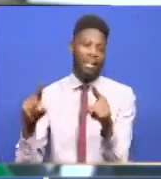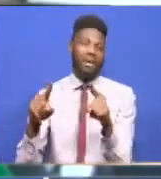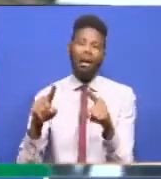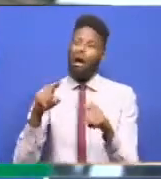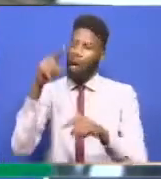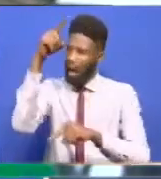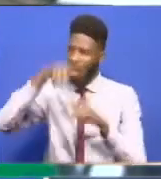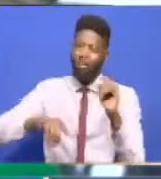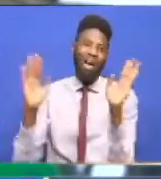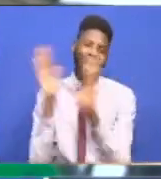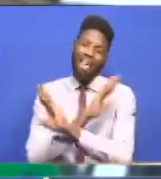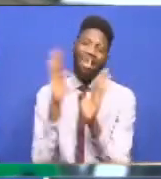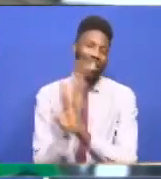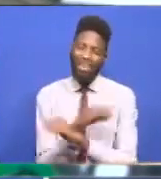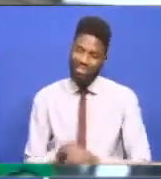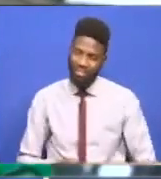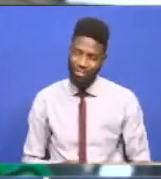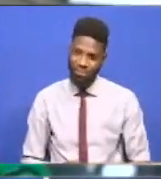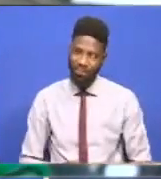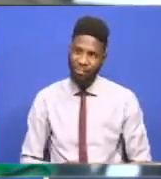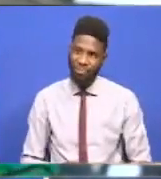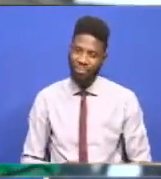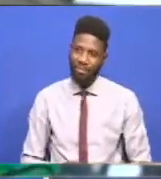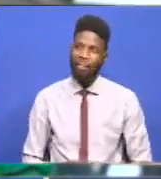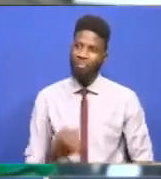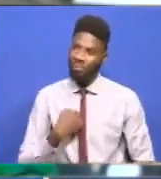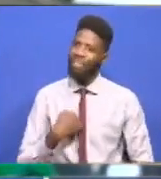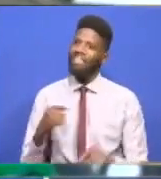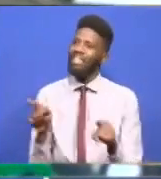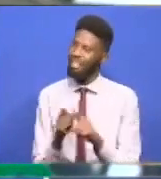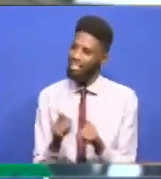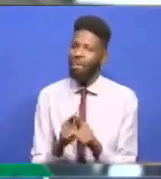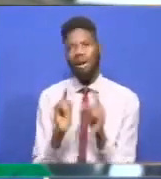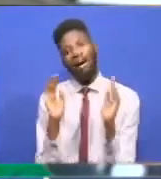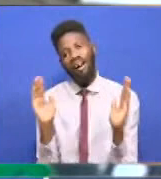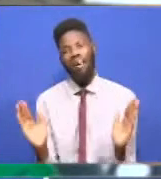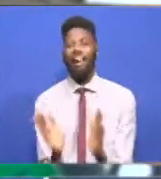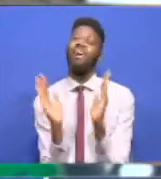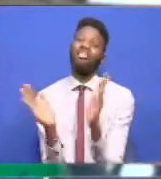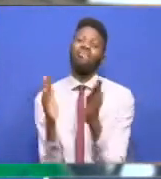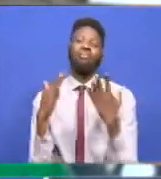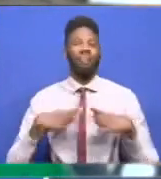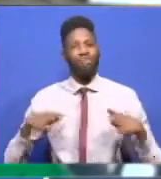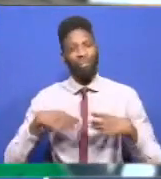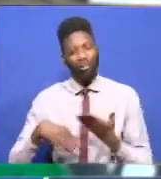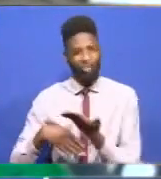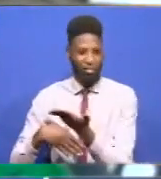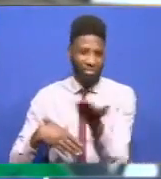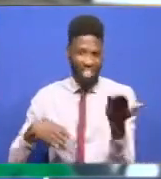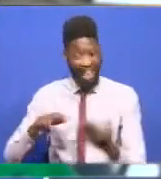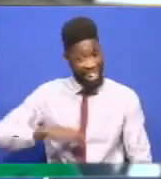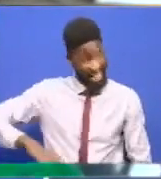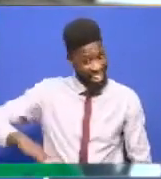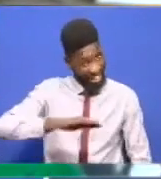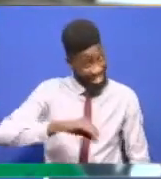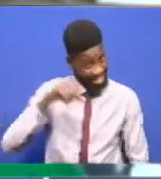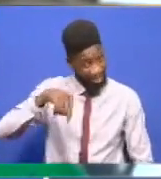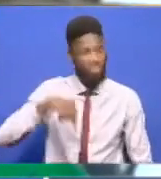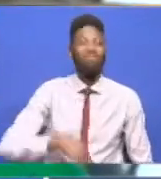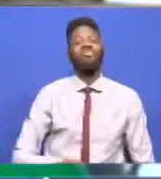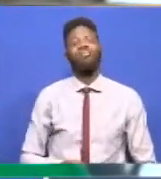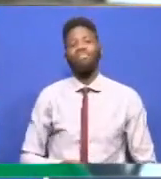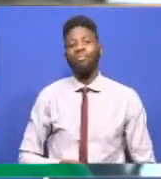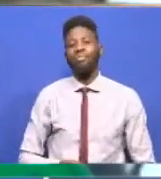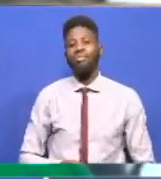hawezi jificha. Naimisa hii watu ya sehemu hii.